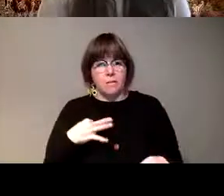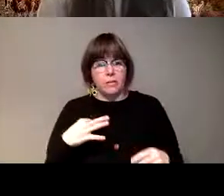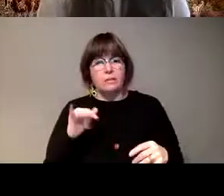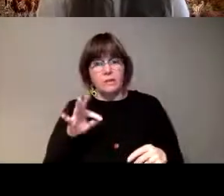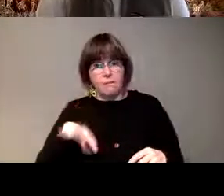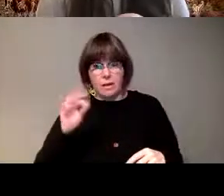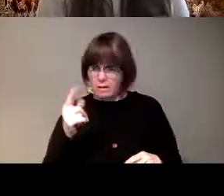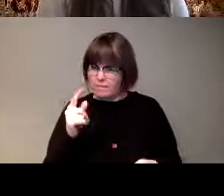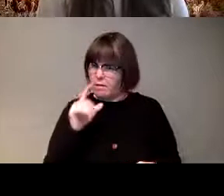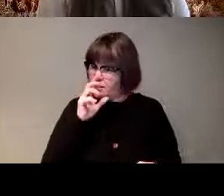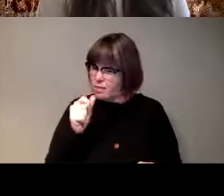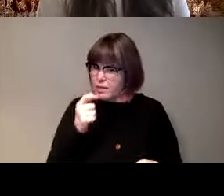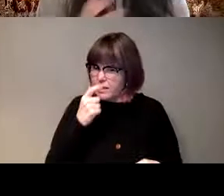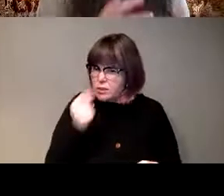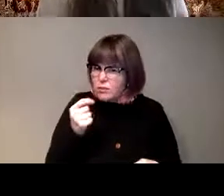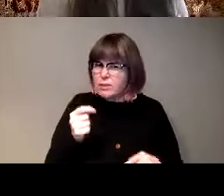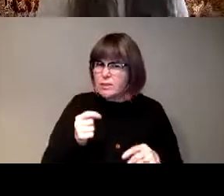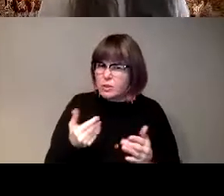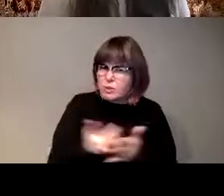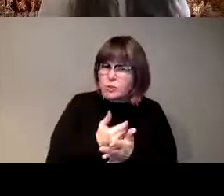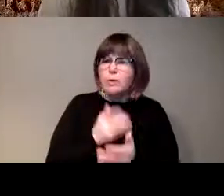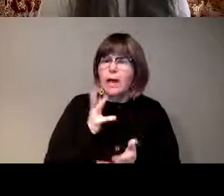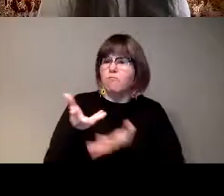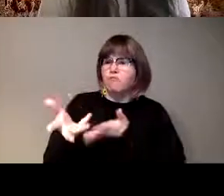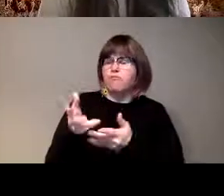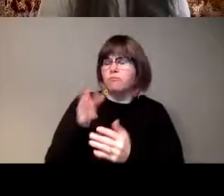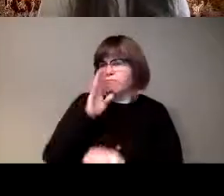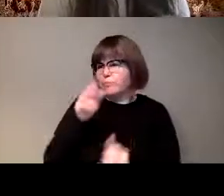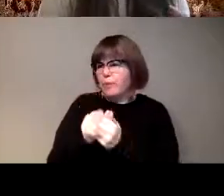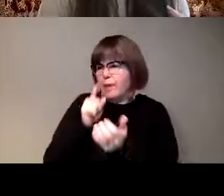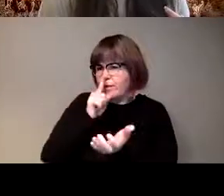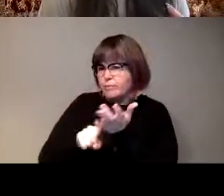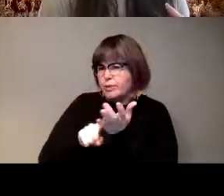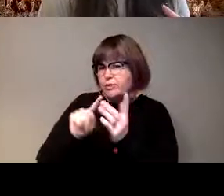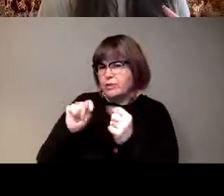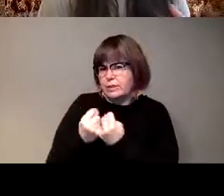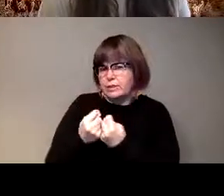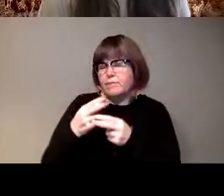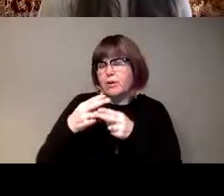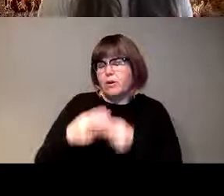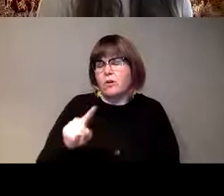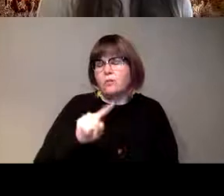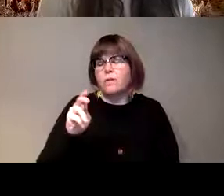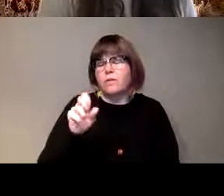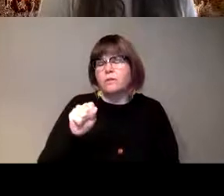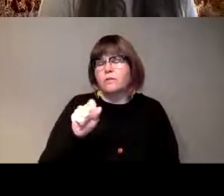something interesting or innovative, can interact directly with the research team on what we call our Xuniverse